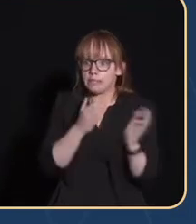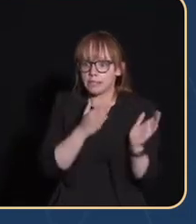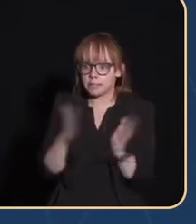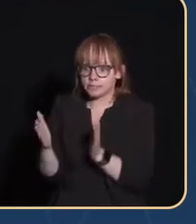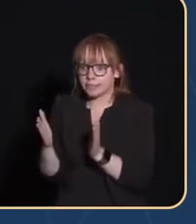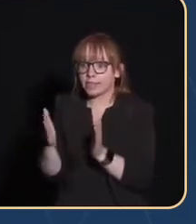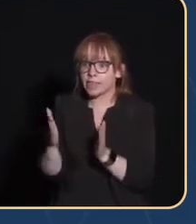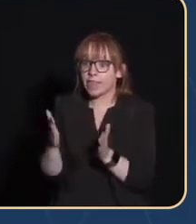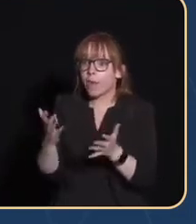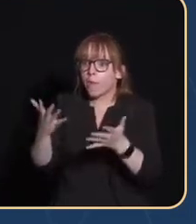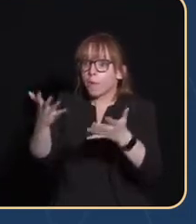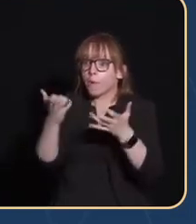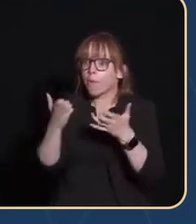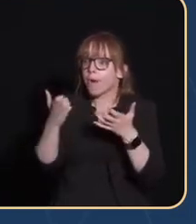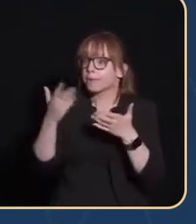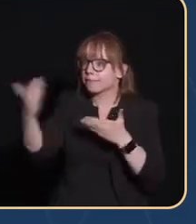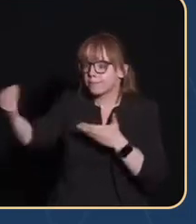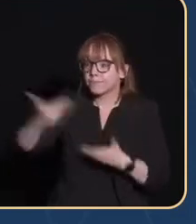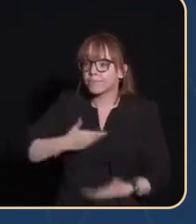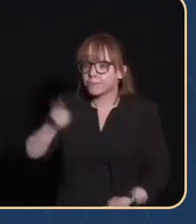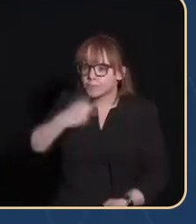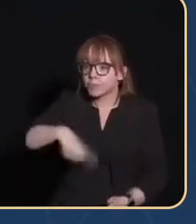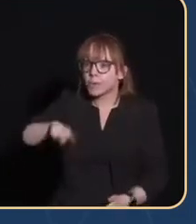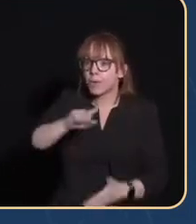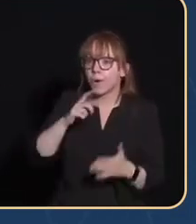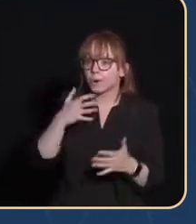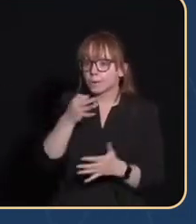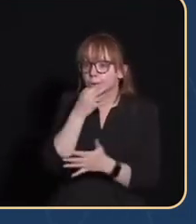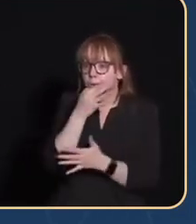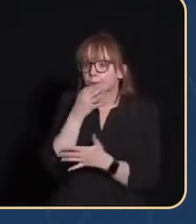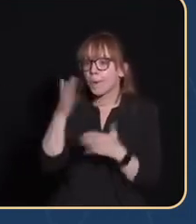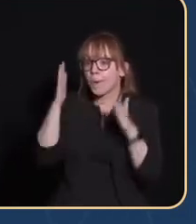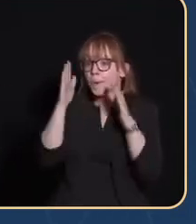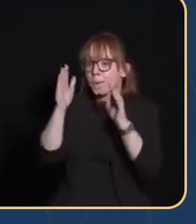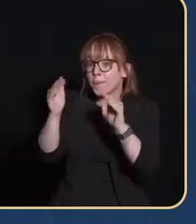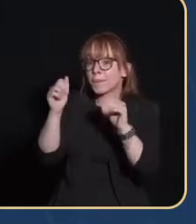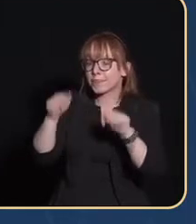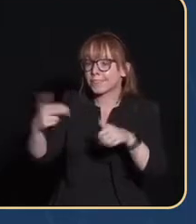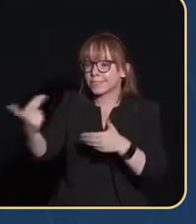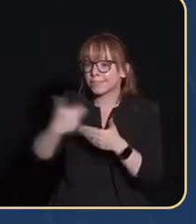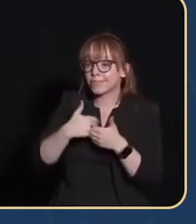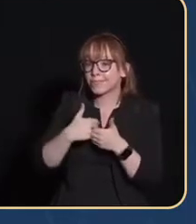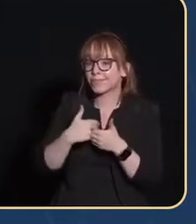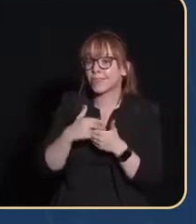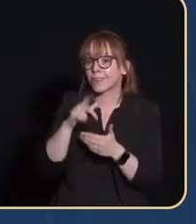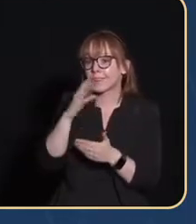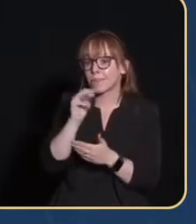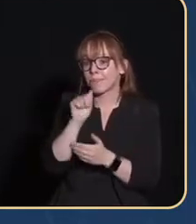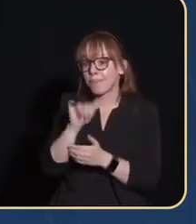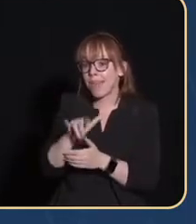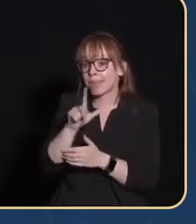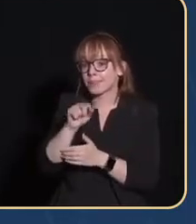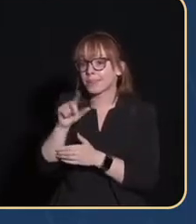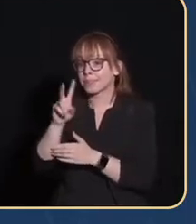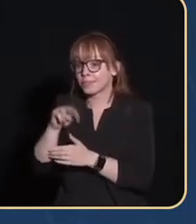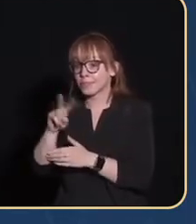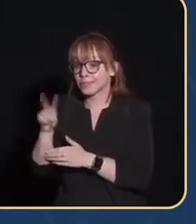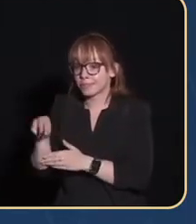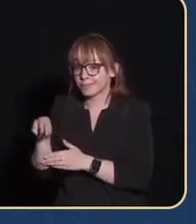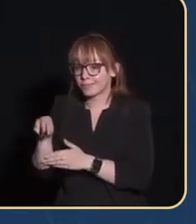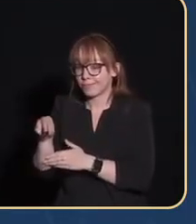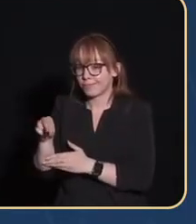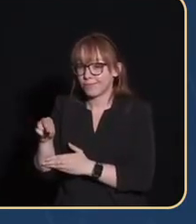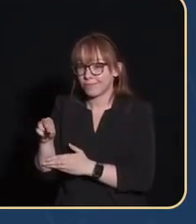to host you on our beautiful campus and hope you can join us in person for food, fun, and inspiration in May